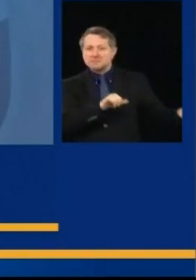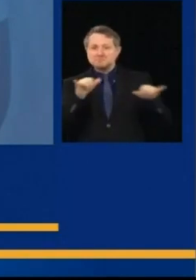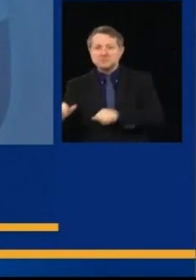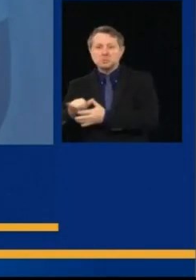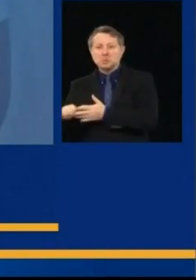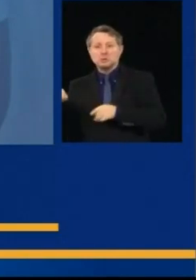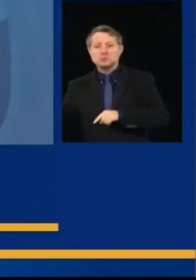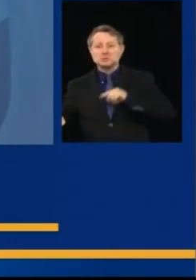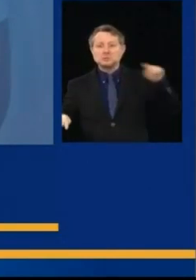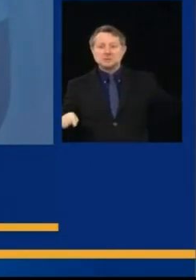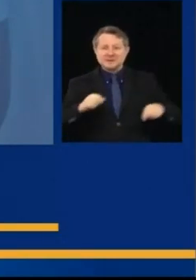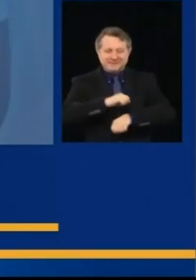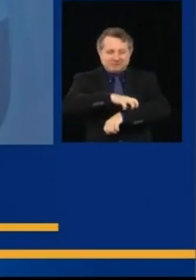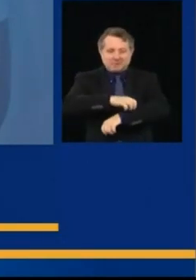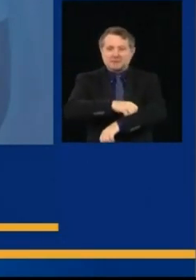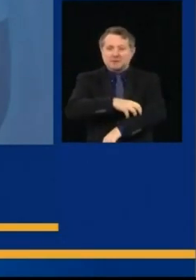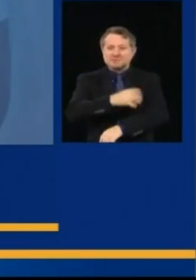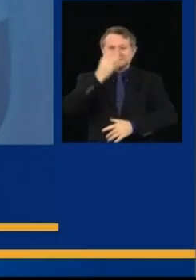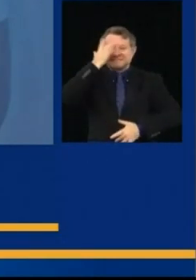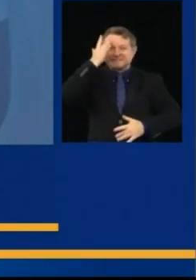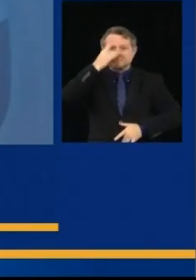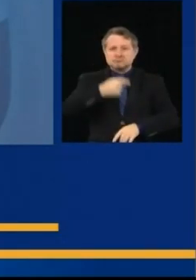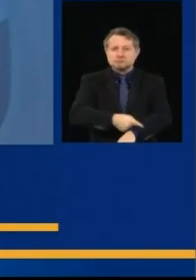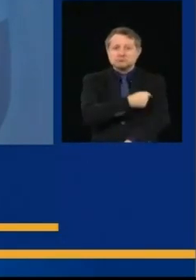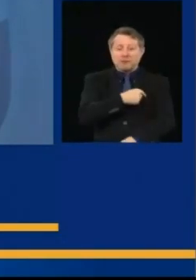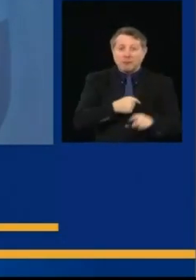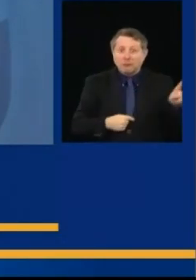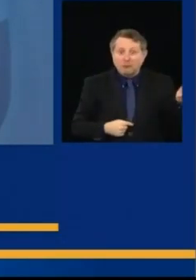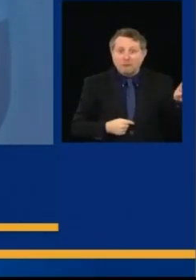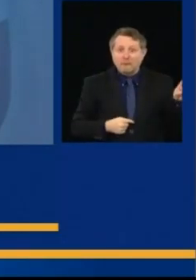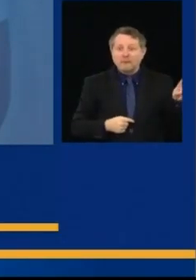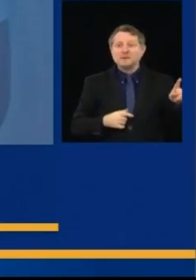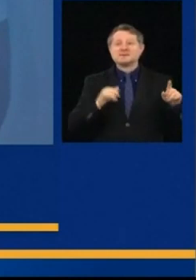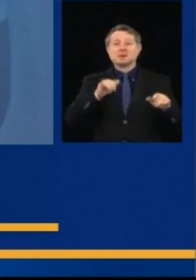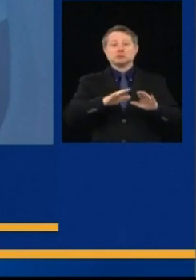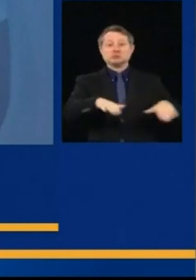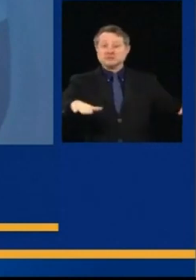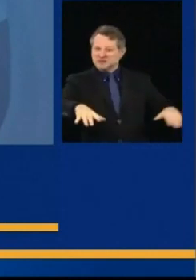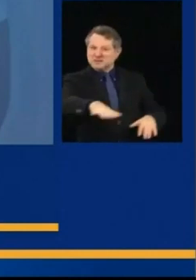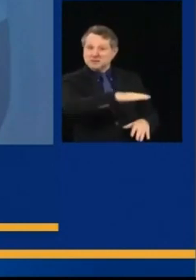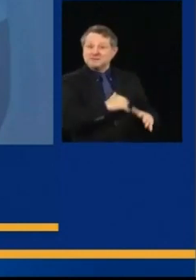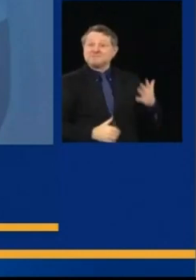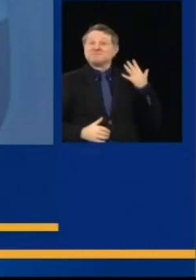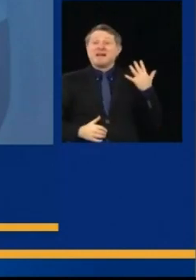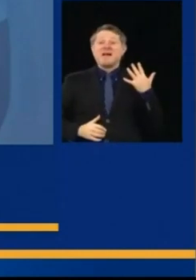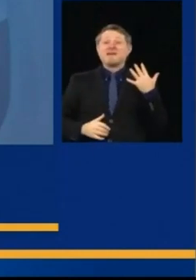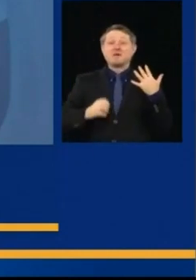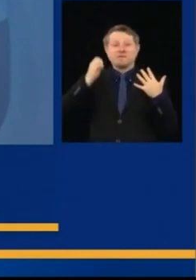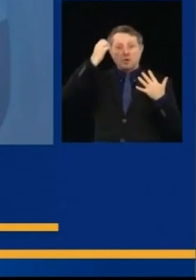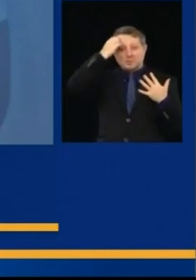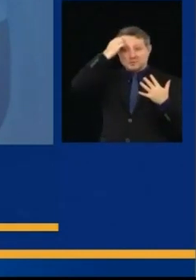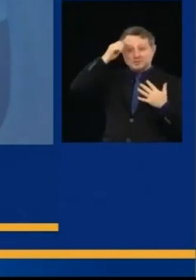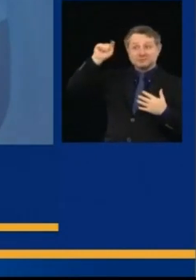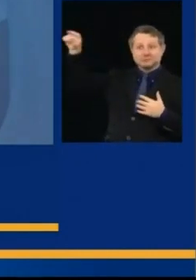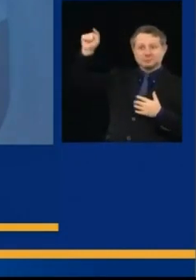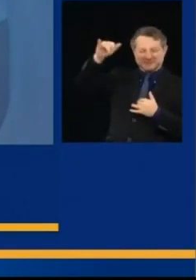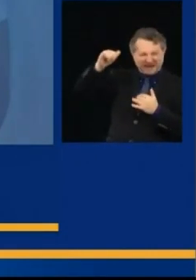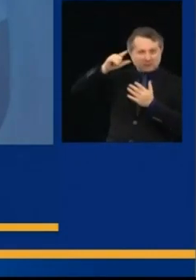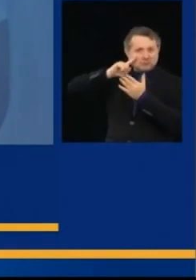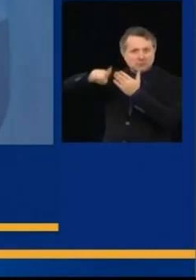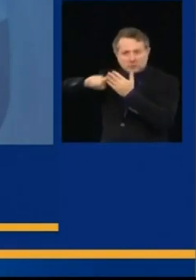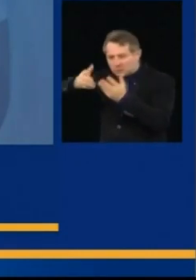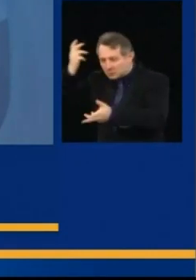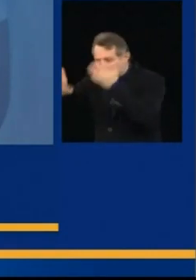inflammatory disease for children related to COVID. 5 European countries are now looking at this. Because